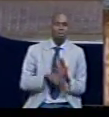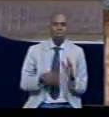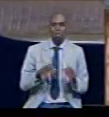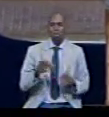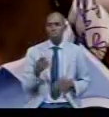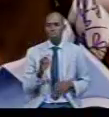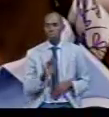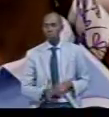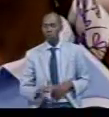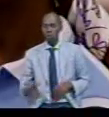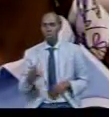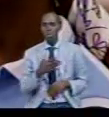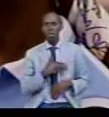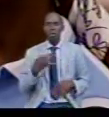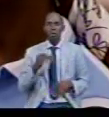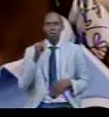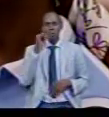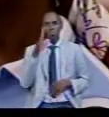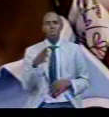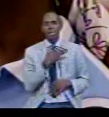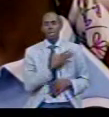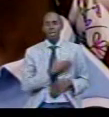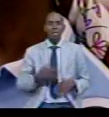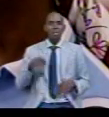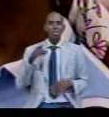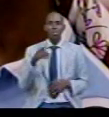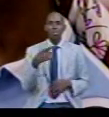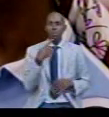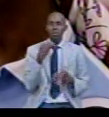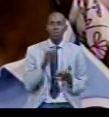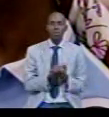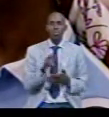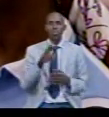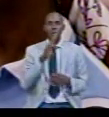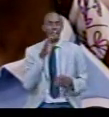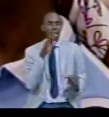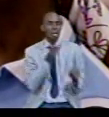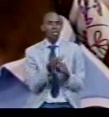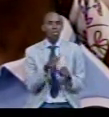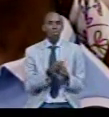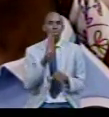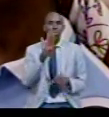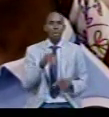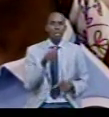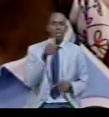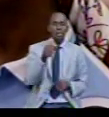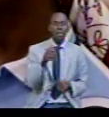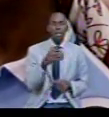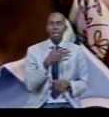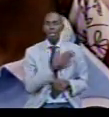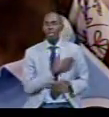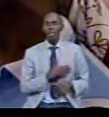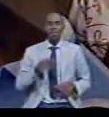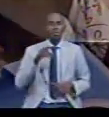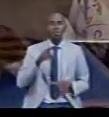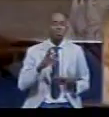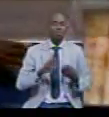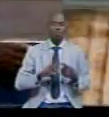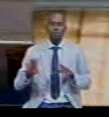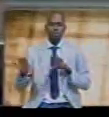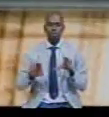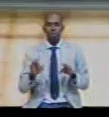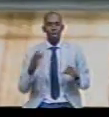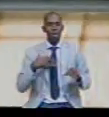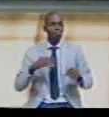children, and you just say that you are in love by yourself, and the evil you want to do to torment